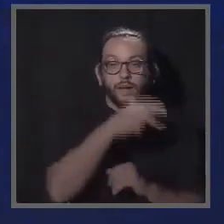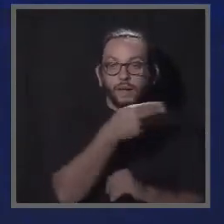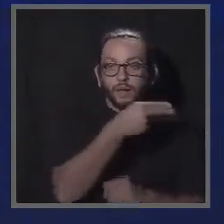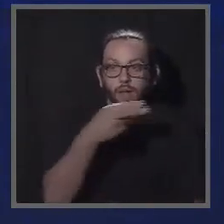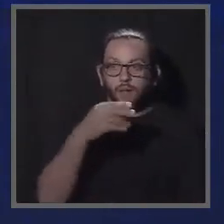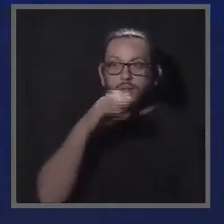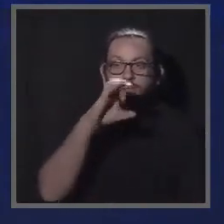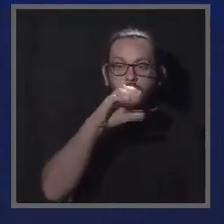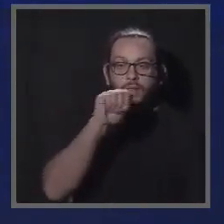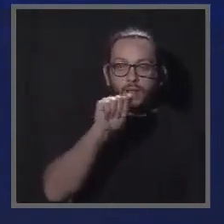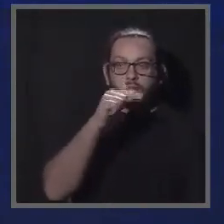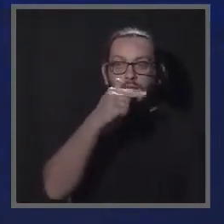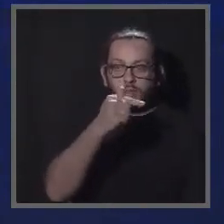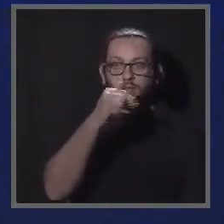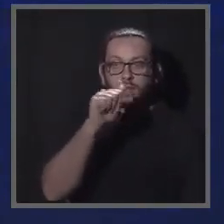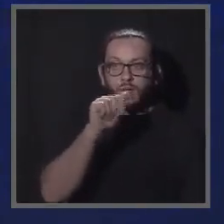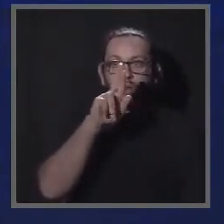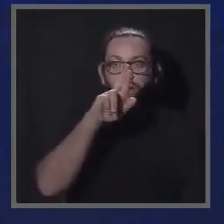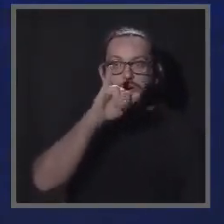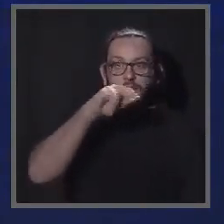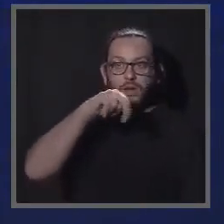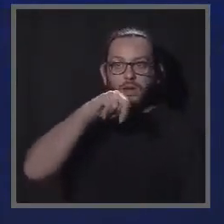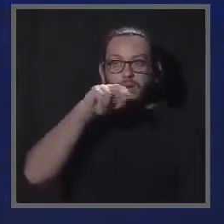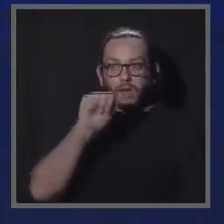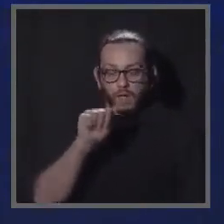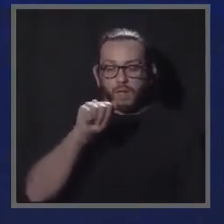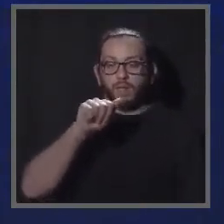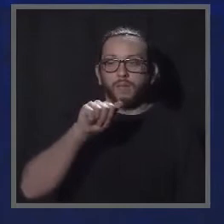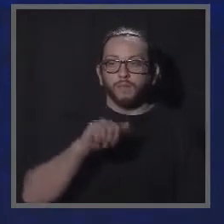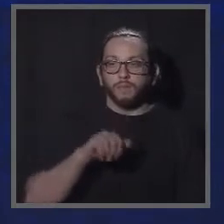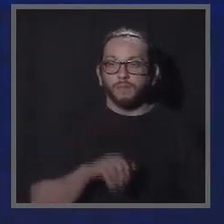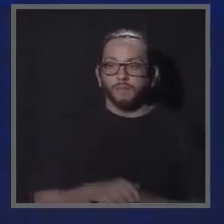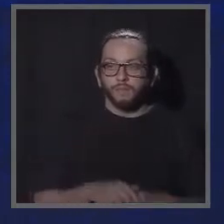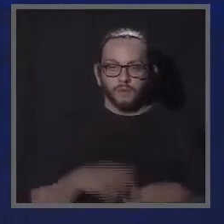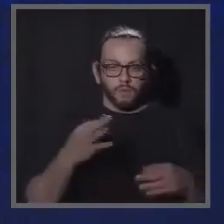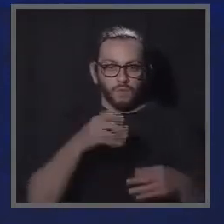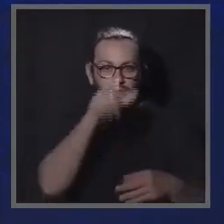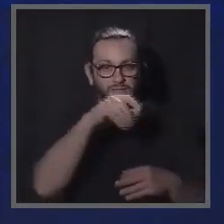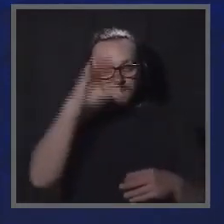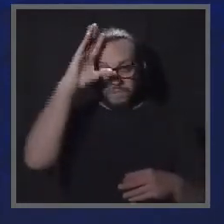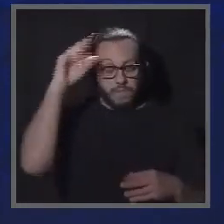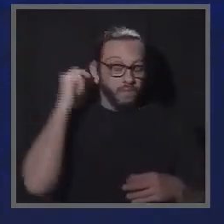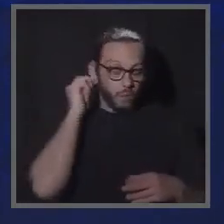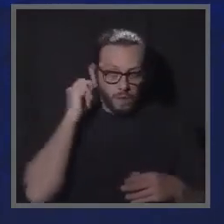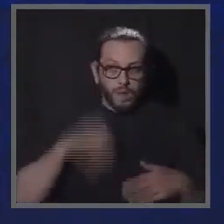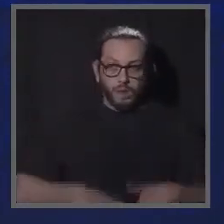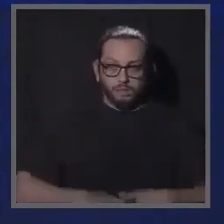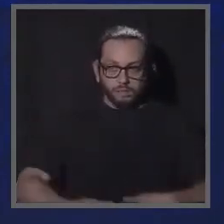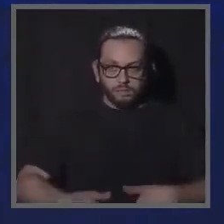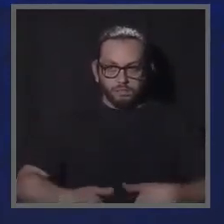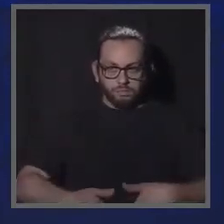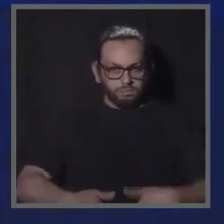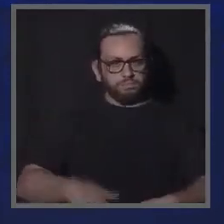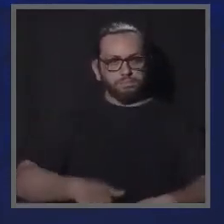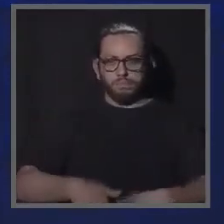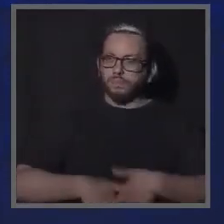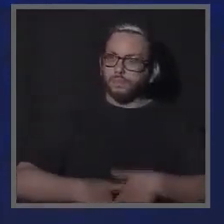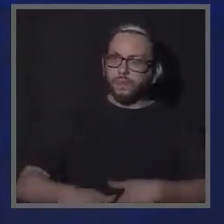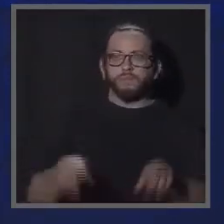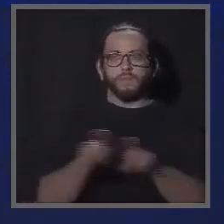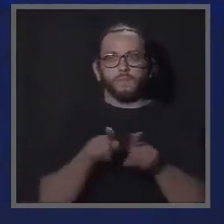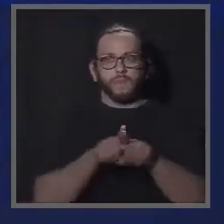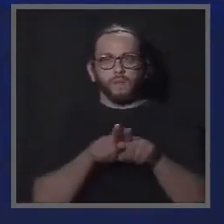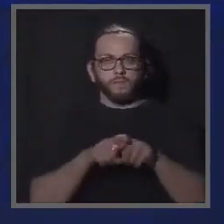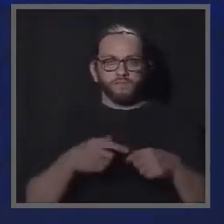women discussing the idea that traditionally is associated with pregnant women of fragility